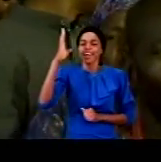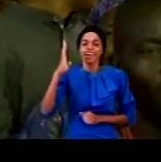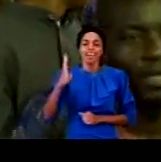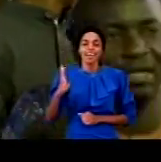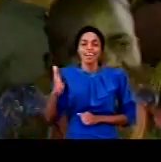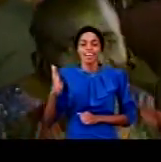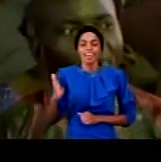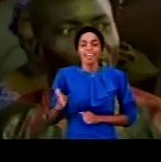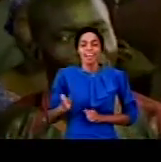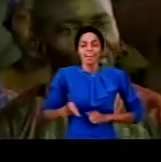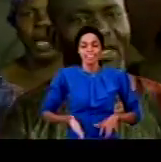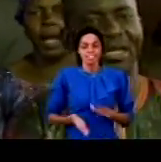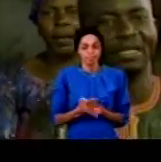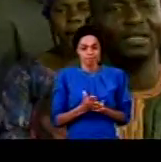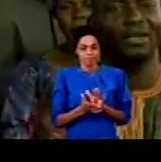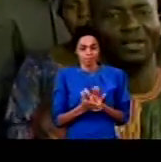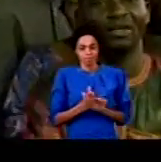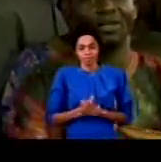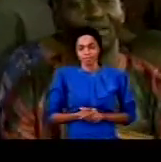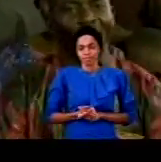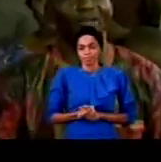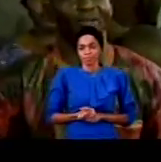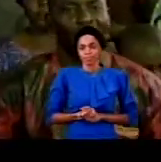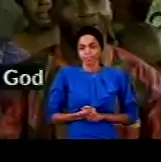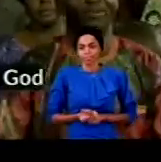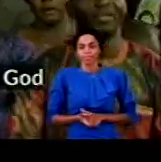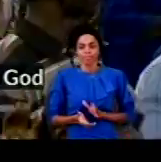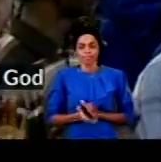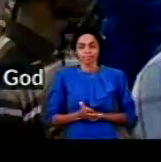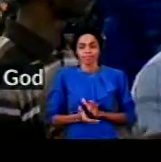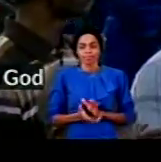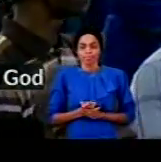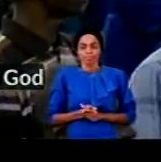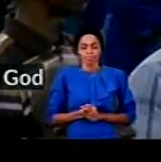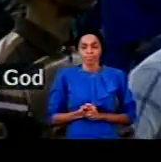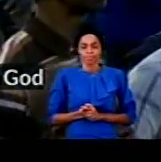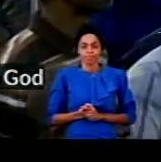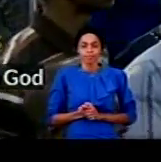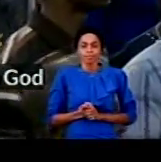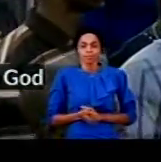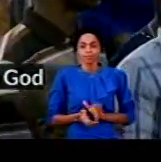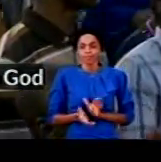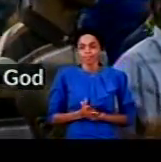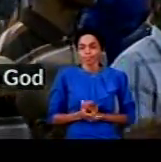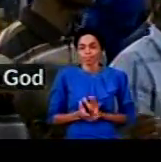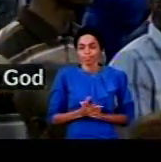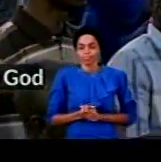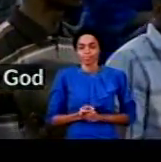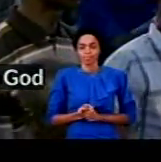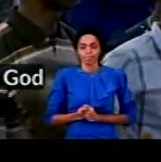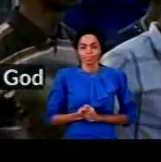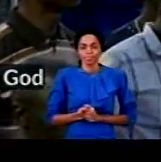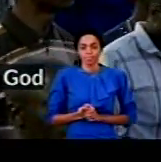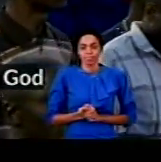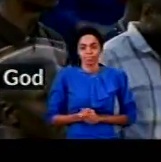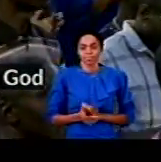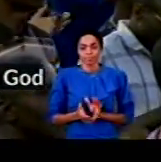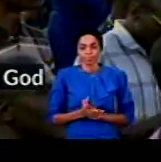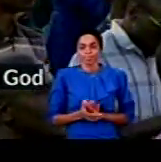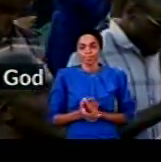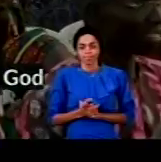High. You are the Most High, oh, Jehovah. You are the Most High, oh,